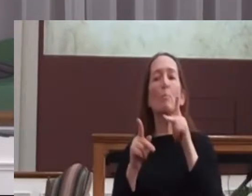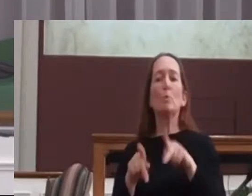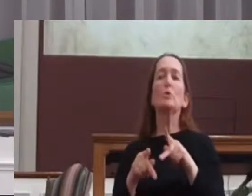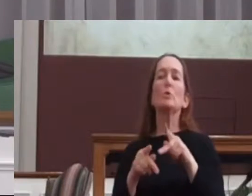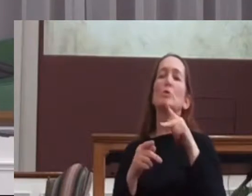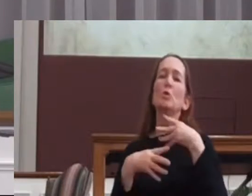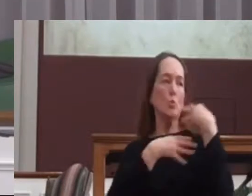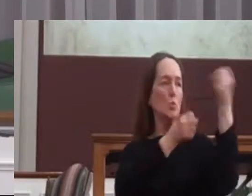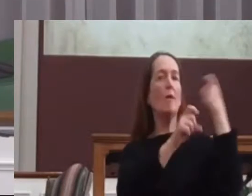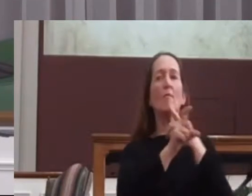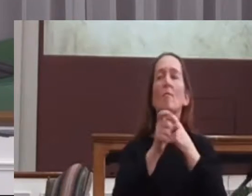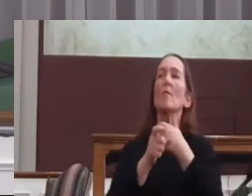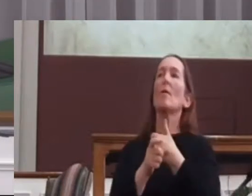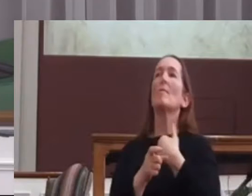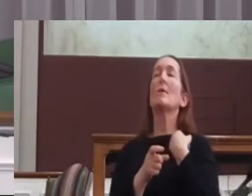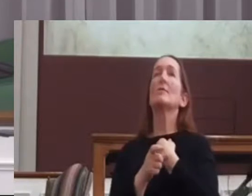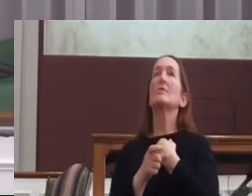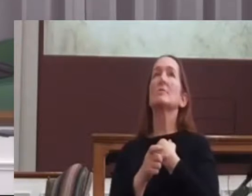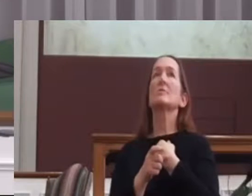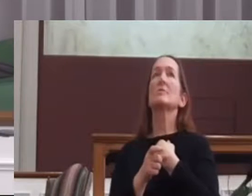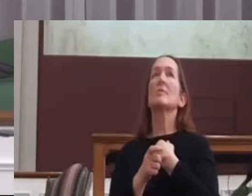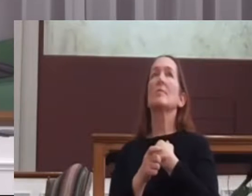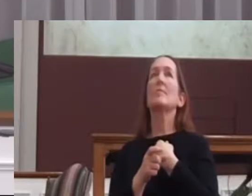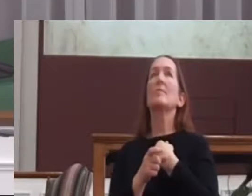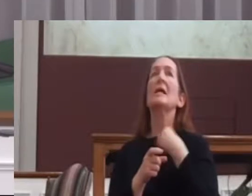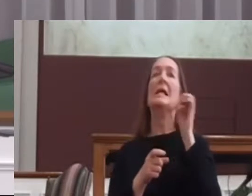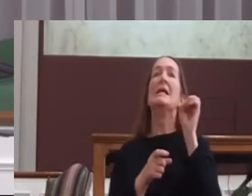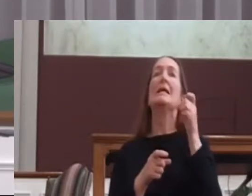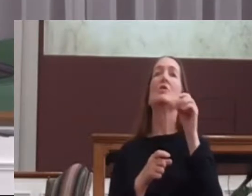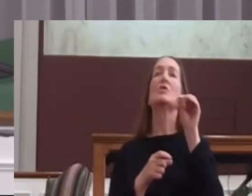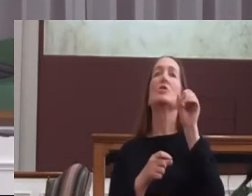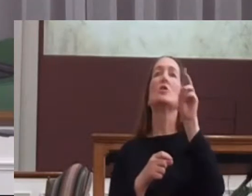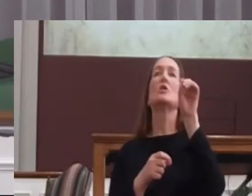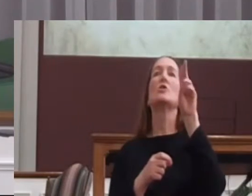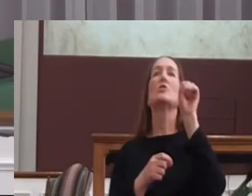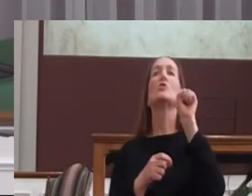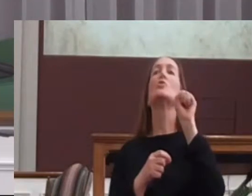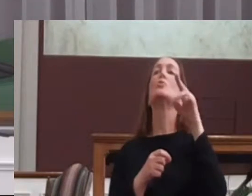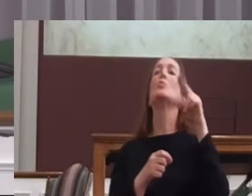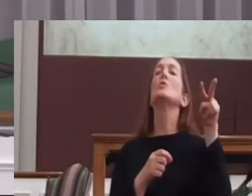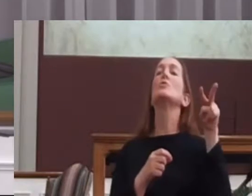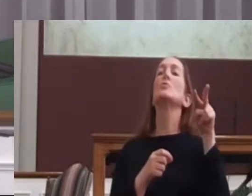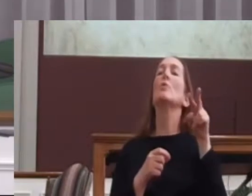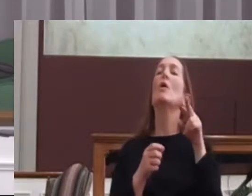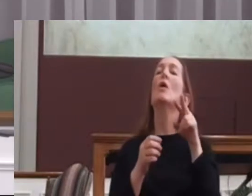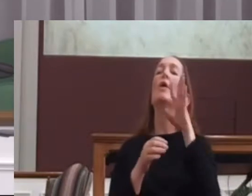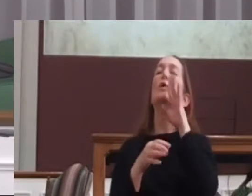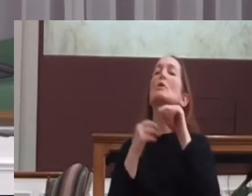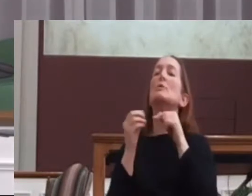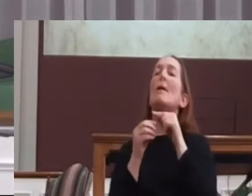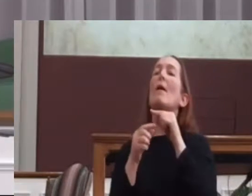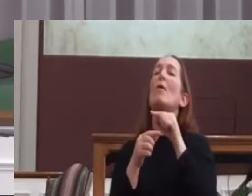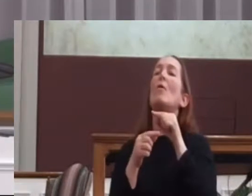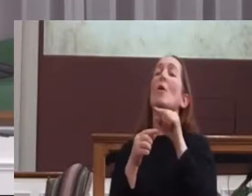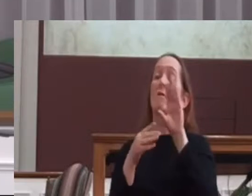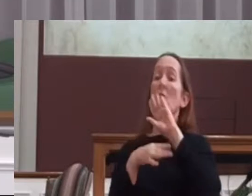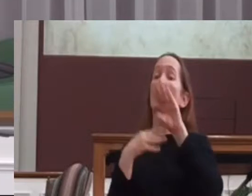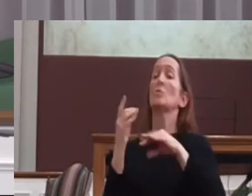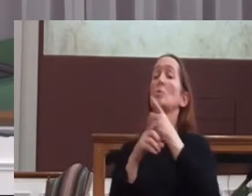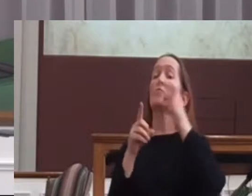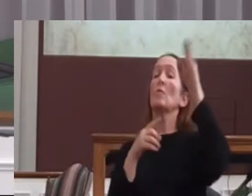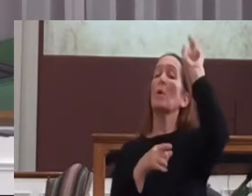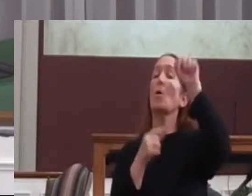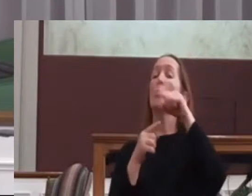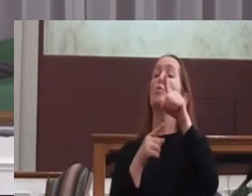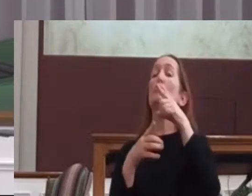at the full chapter of Exodus in chapter 22, it deals with God's consequences when you